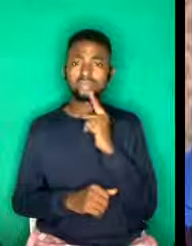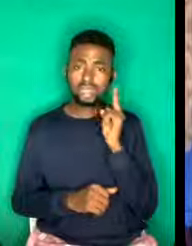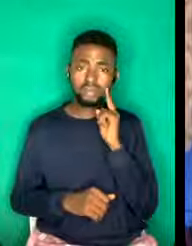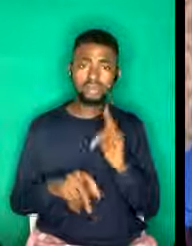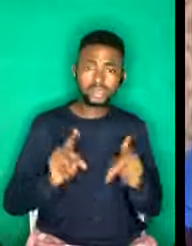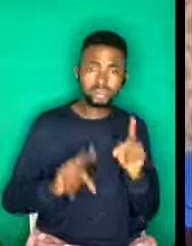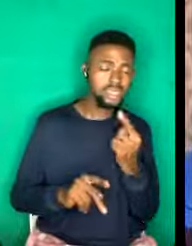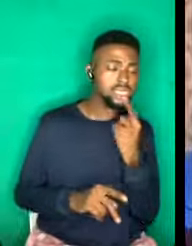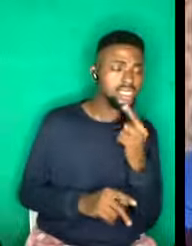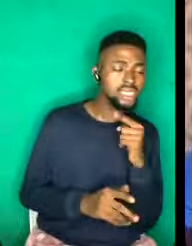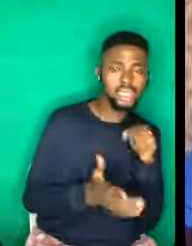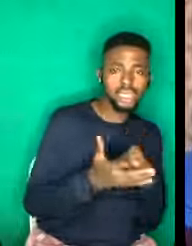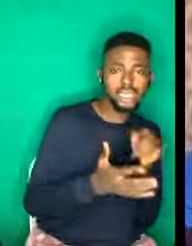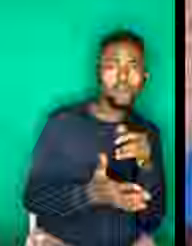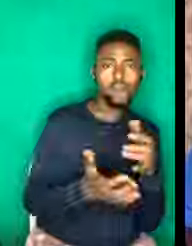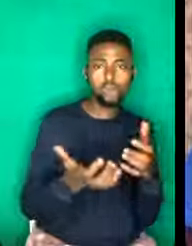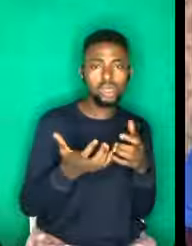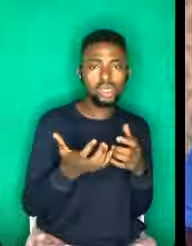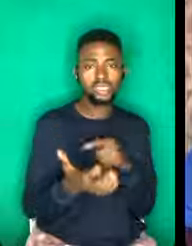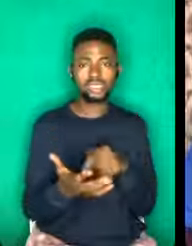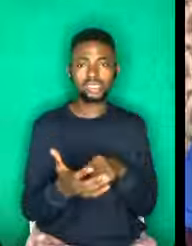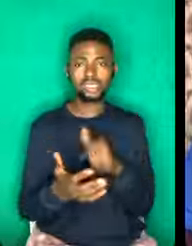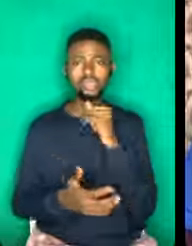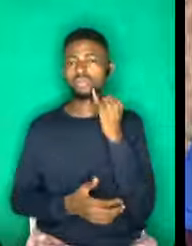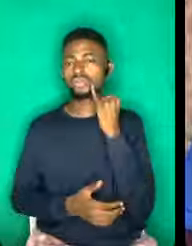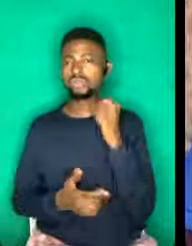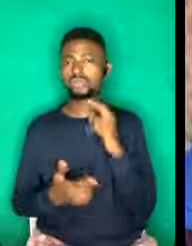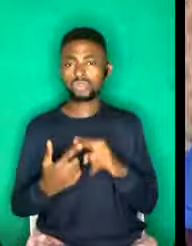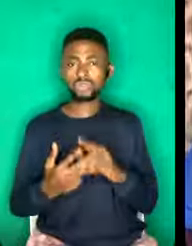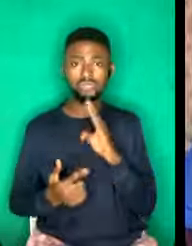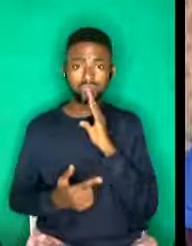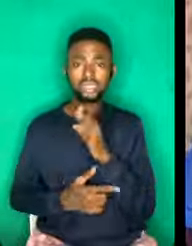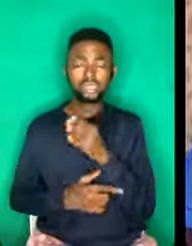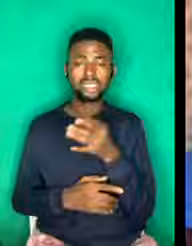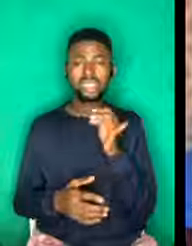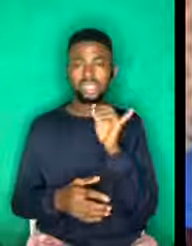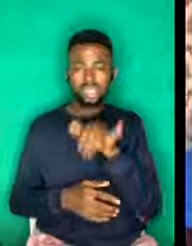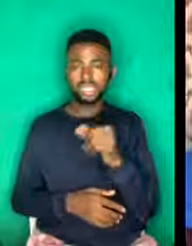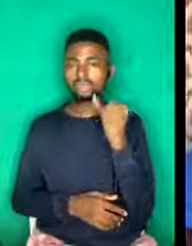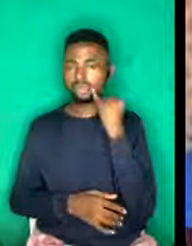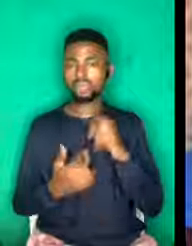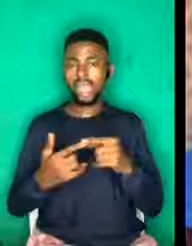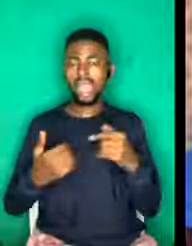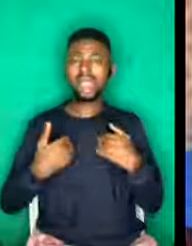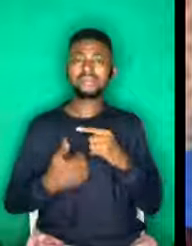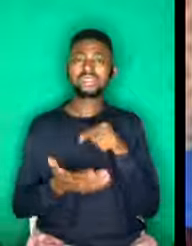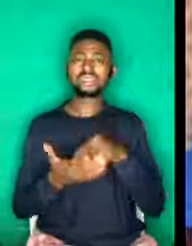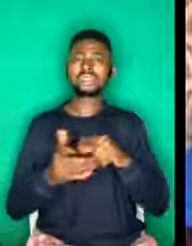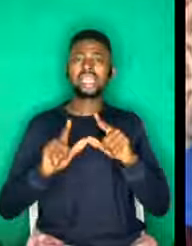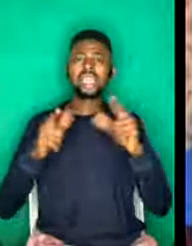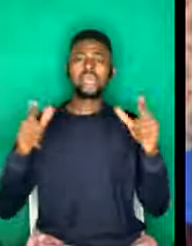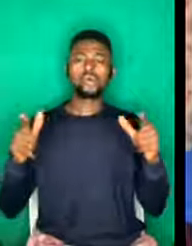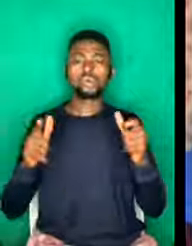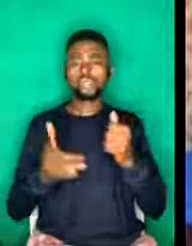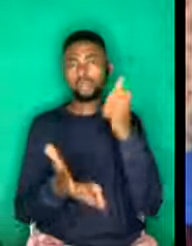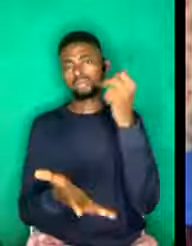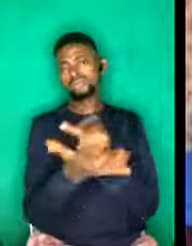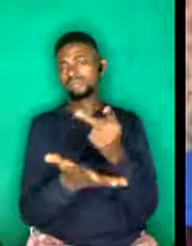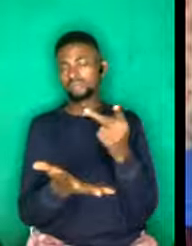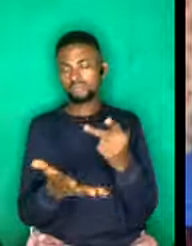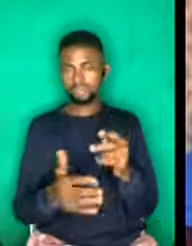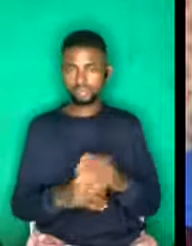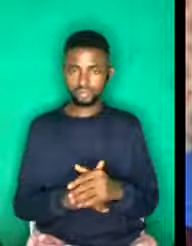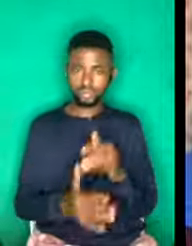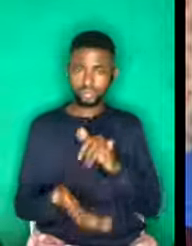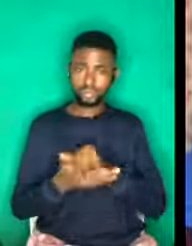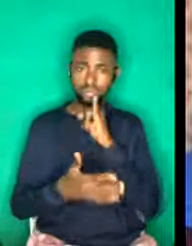they want this. It's not supposed to be. They should already have this language, and that's the sorry stage we